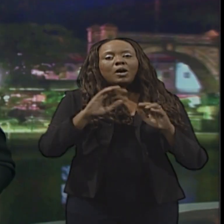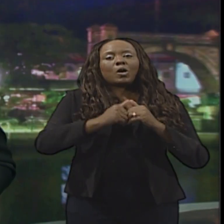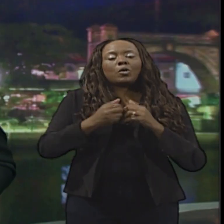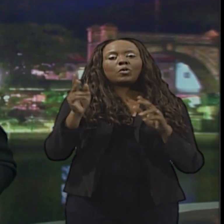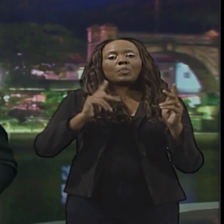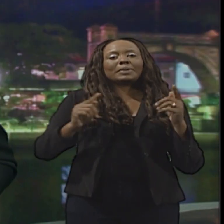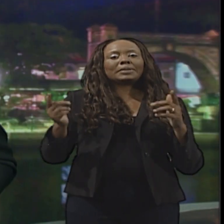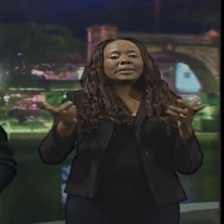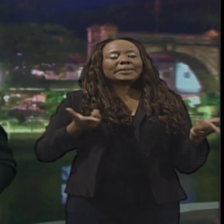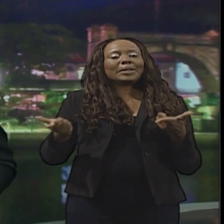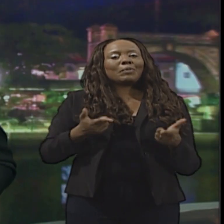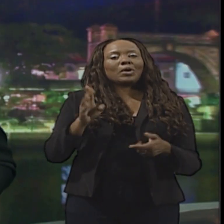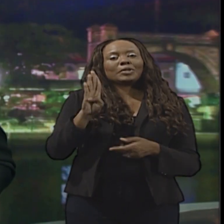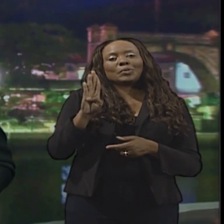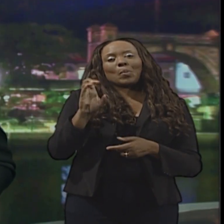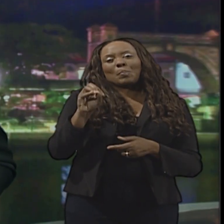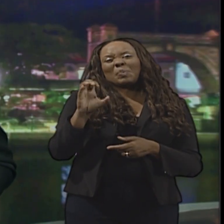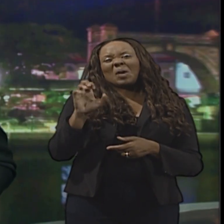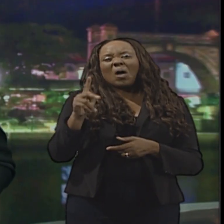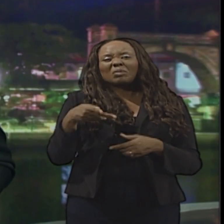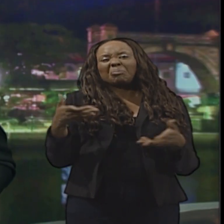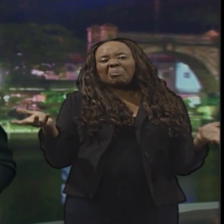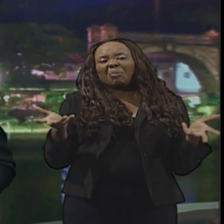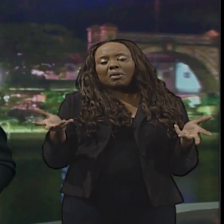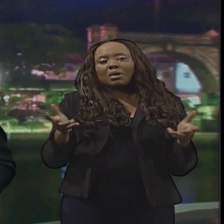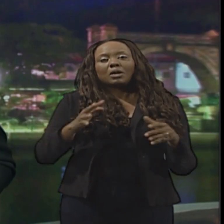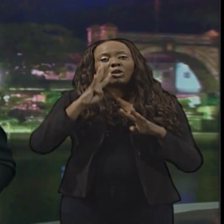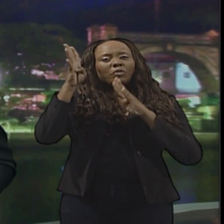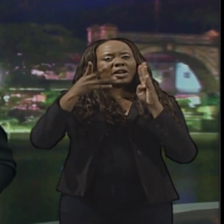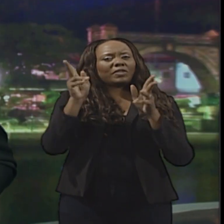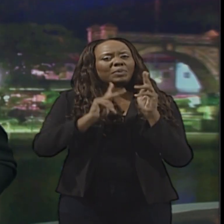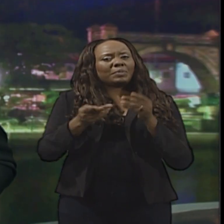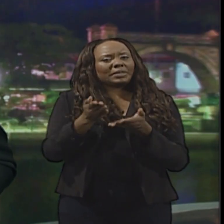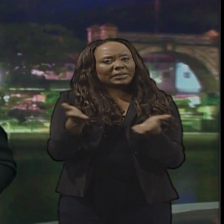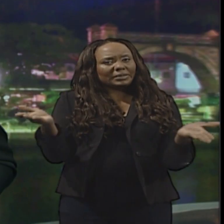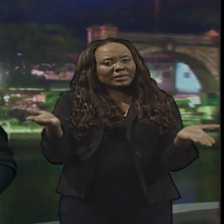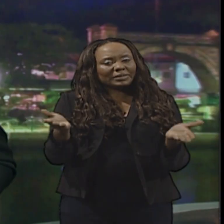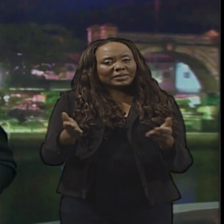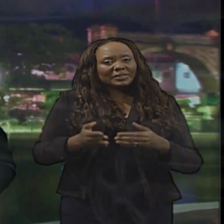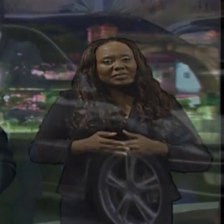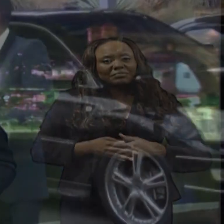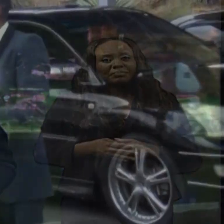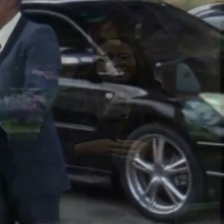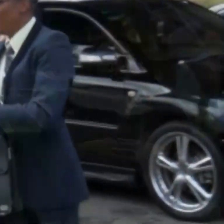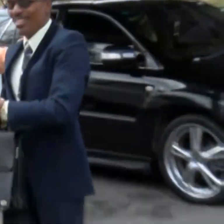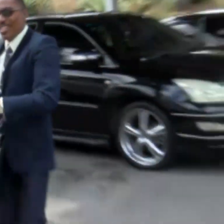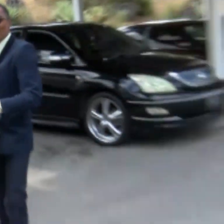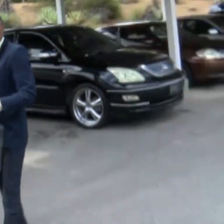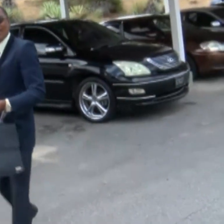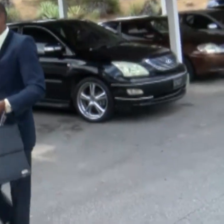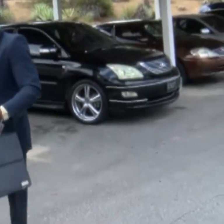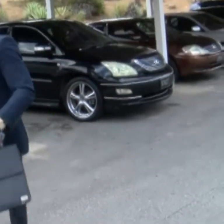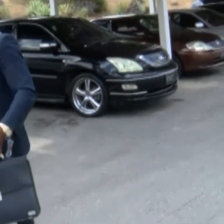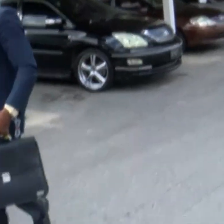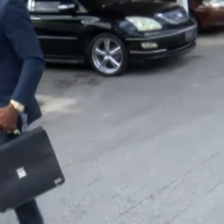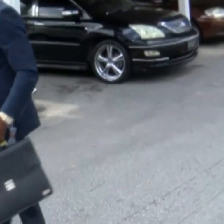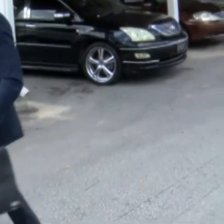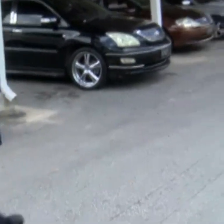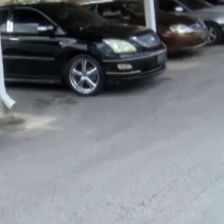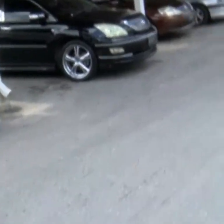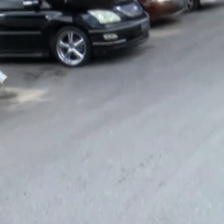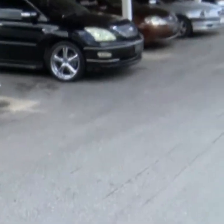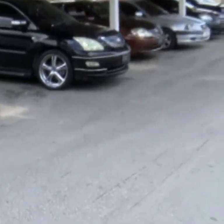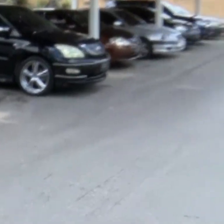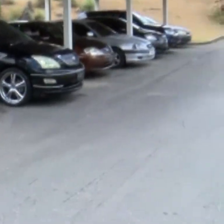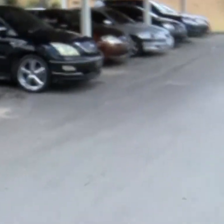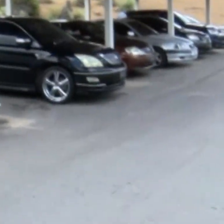full of potential with many creative young people. He was speaking after arriving for the first day at his Sky Mall office. Minister Ford